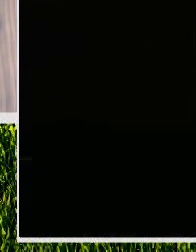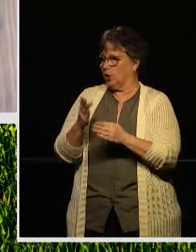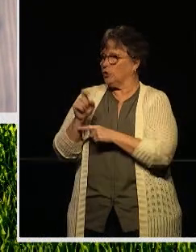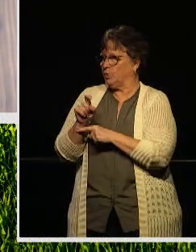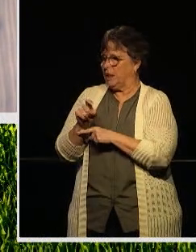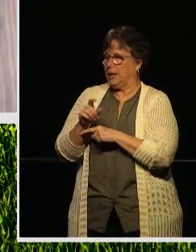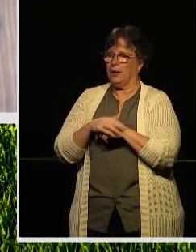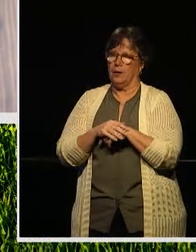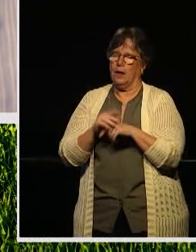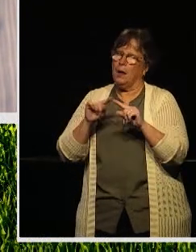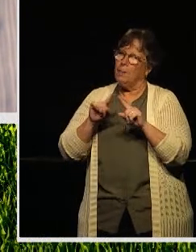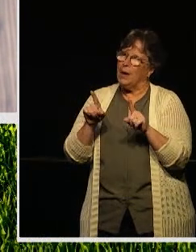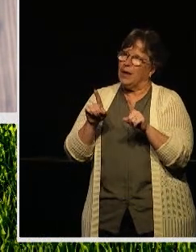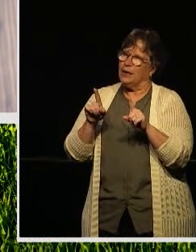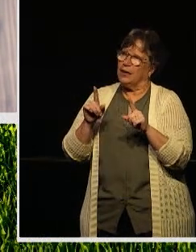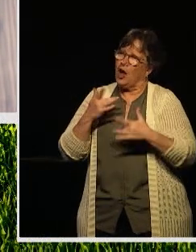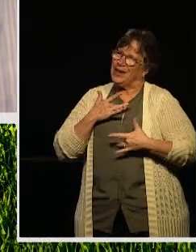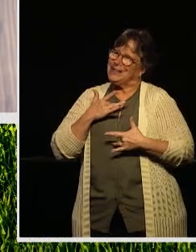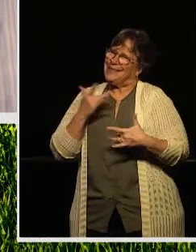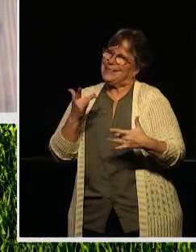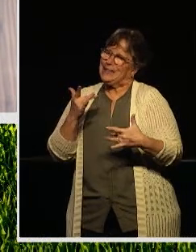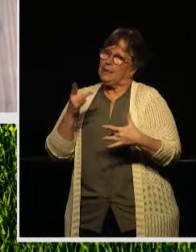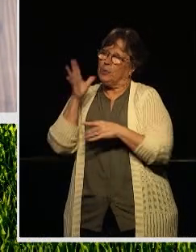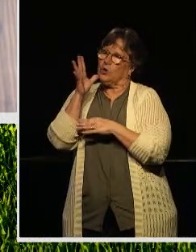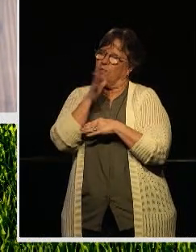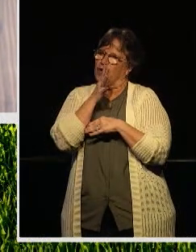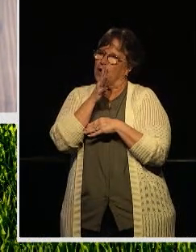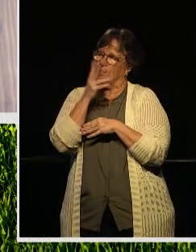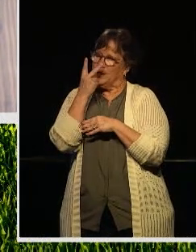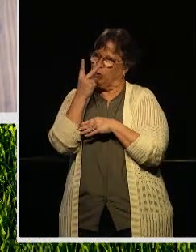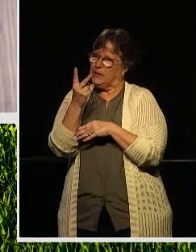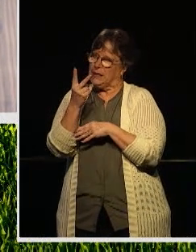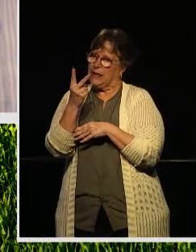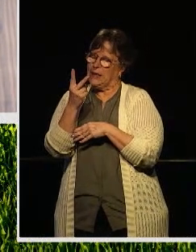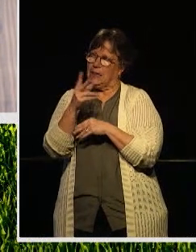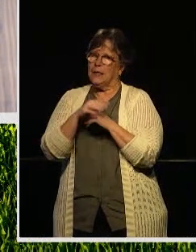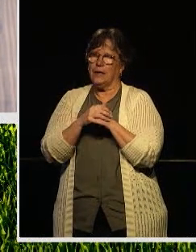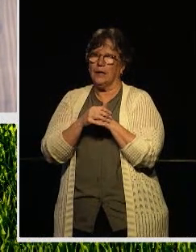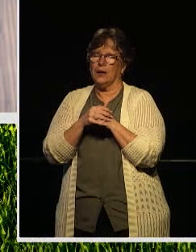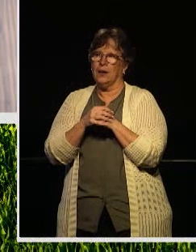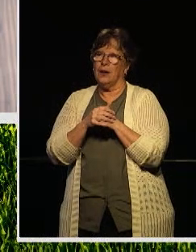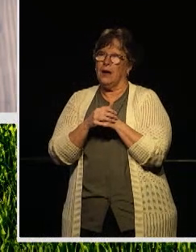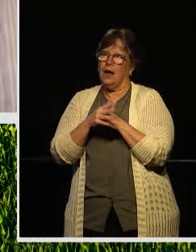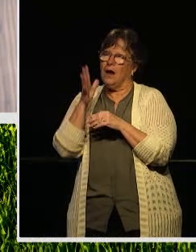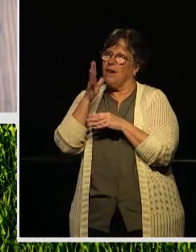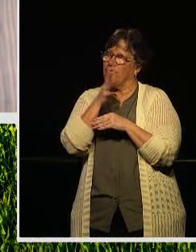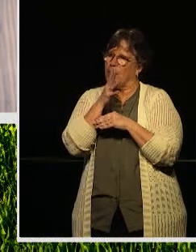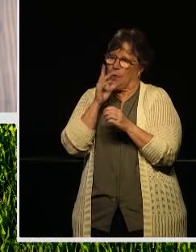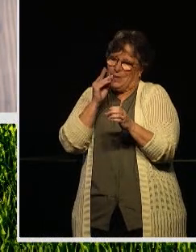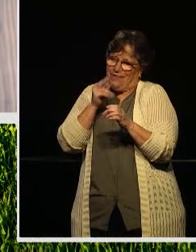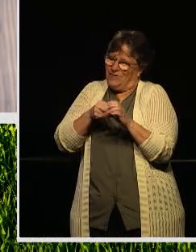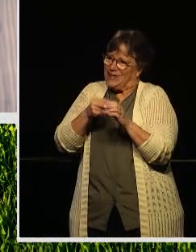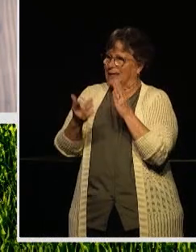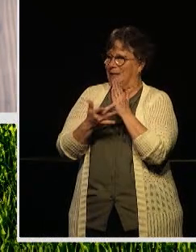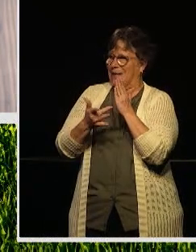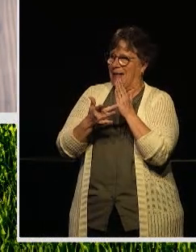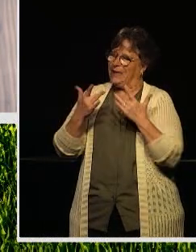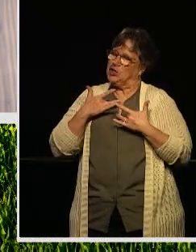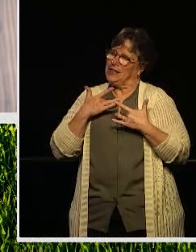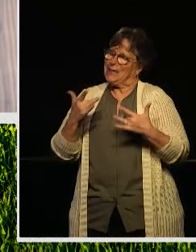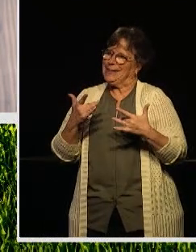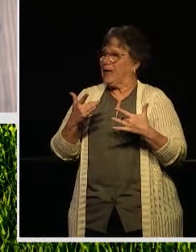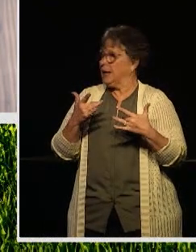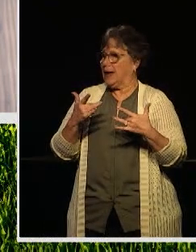on a typical farm, when we see at Farm Credit East a farm investing heavily in technology, they tend not to have